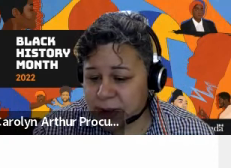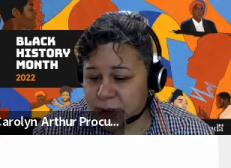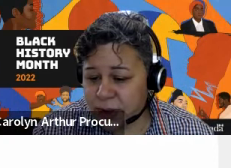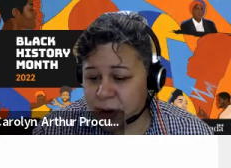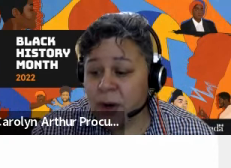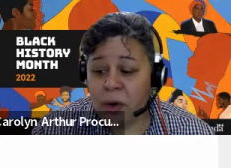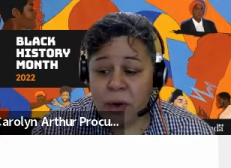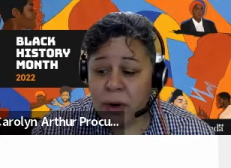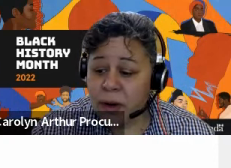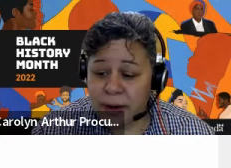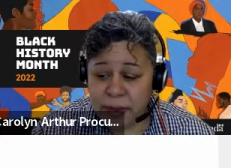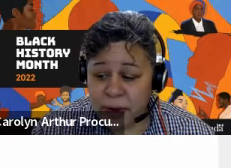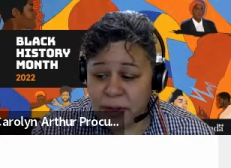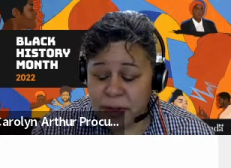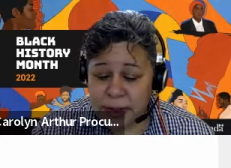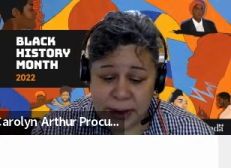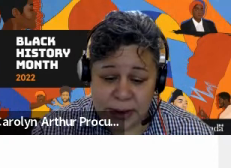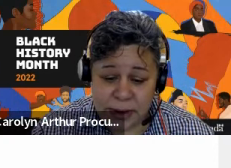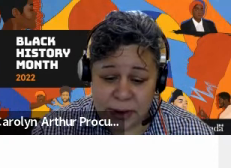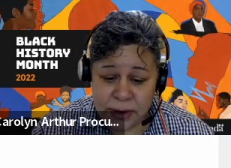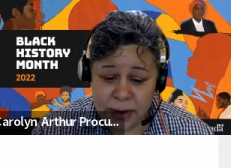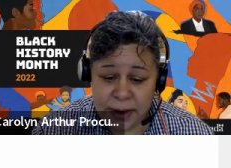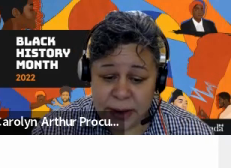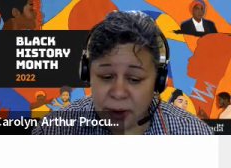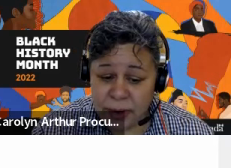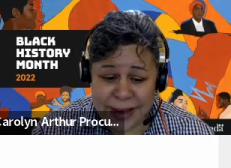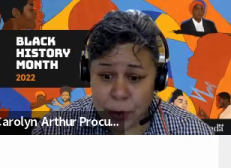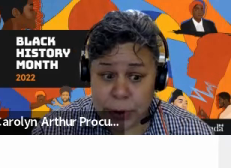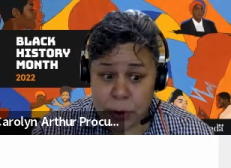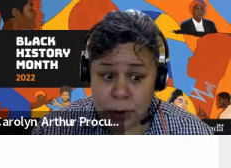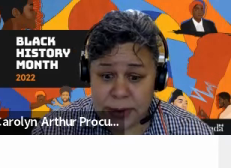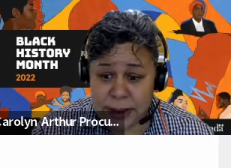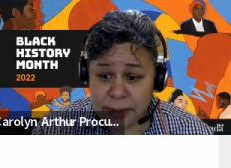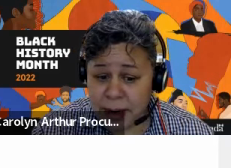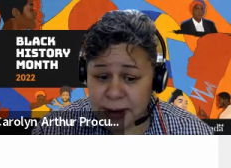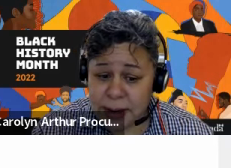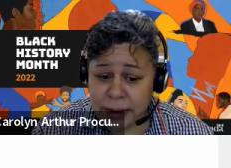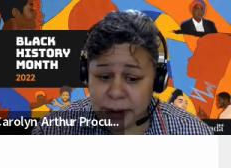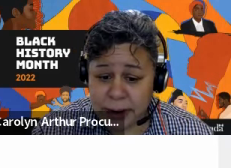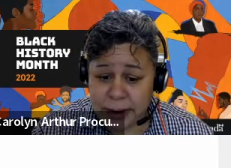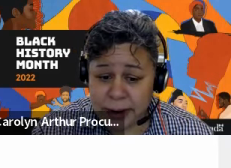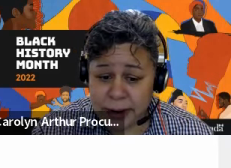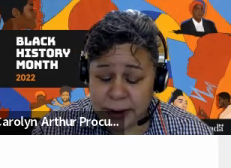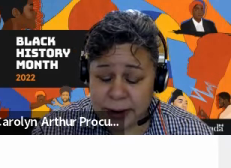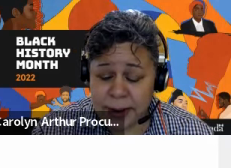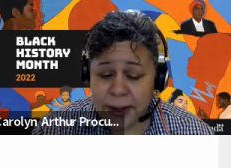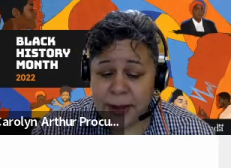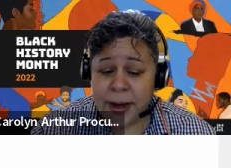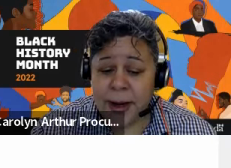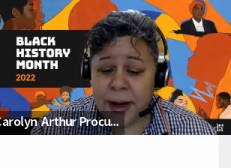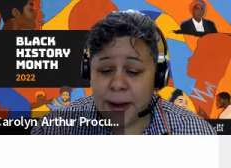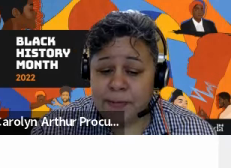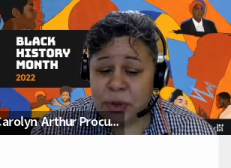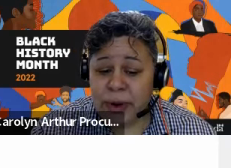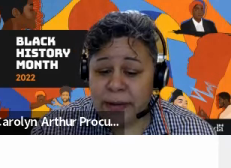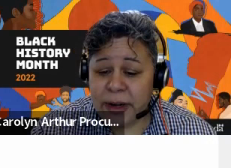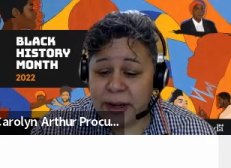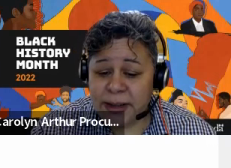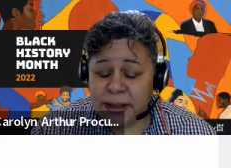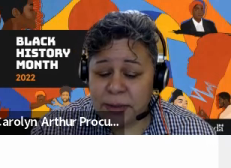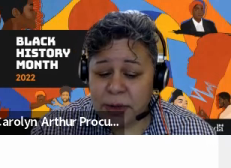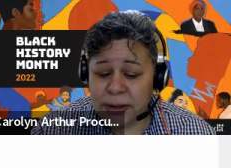list tender, or if they're just looking to get three quotes and buy something on a credit card. So